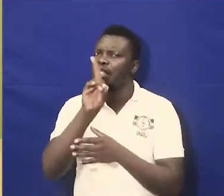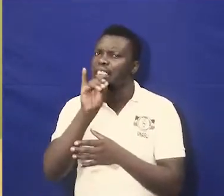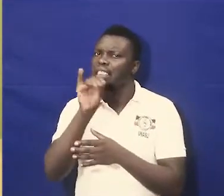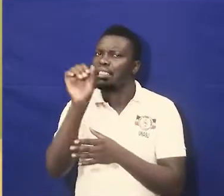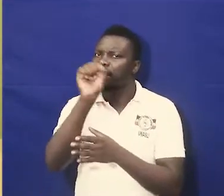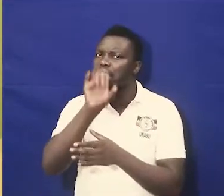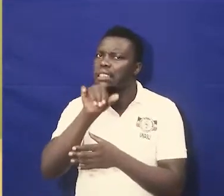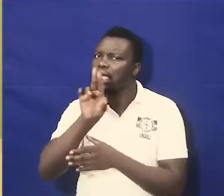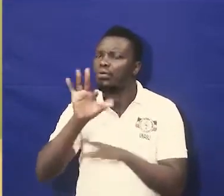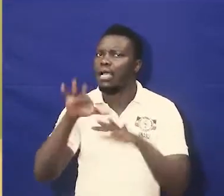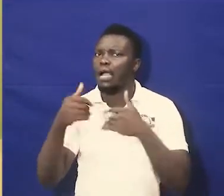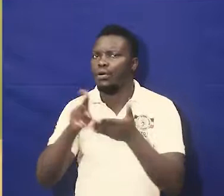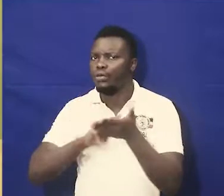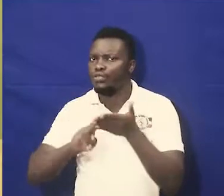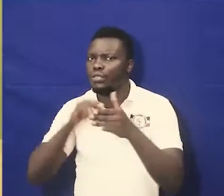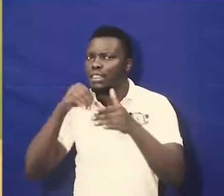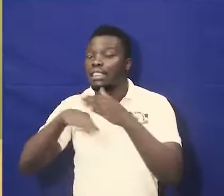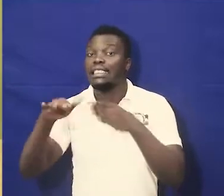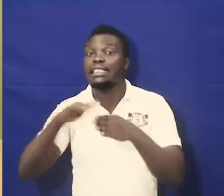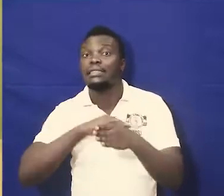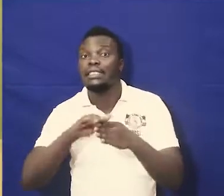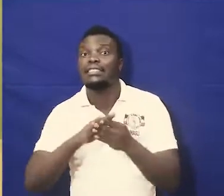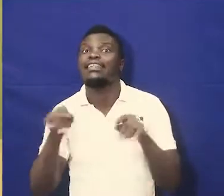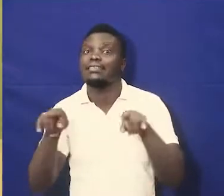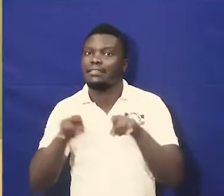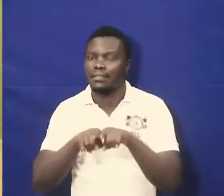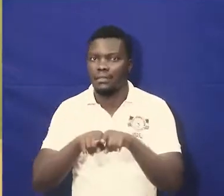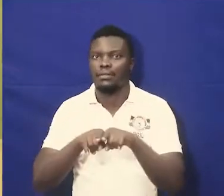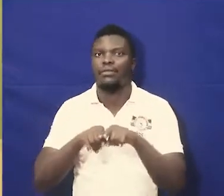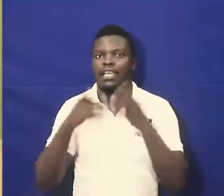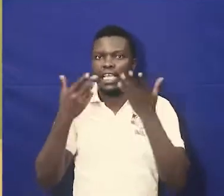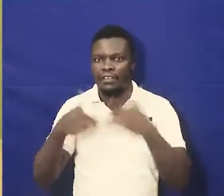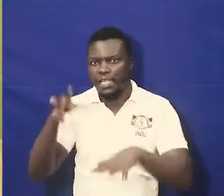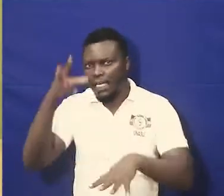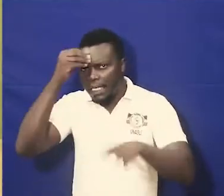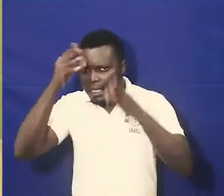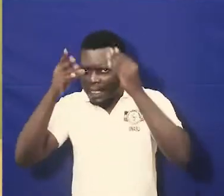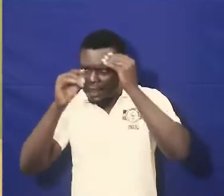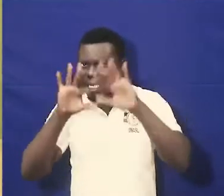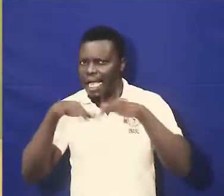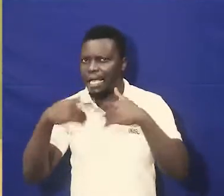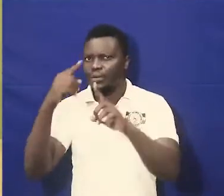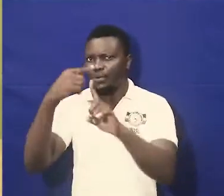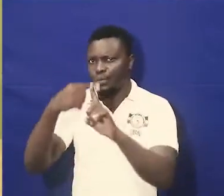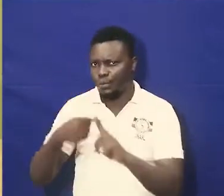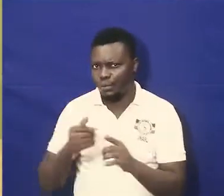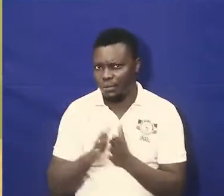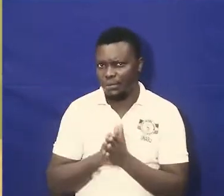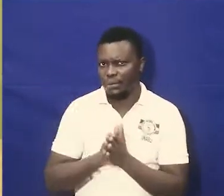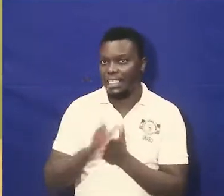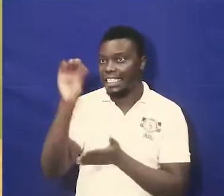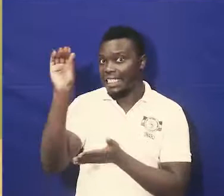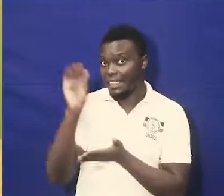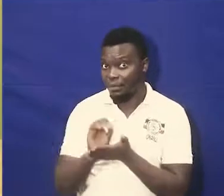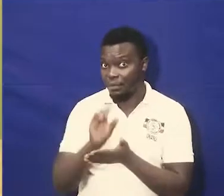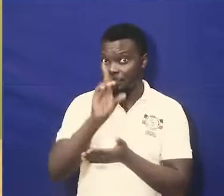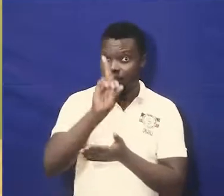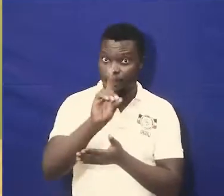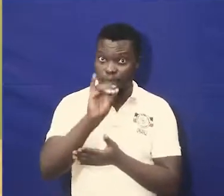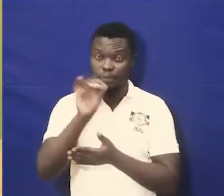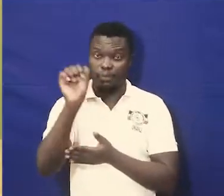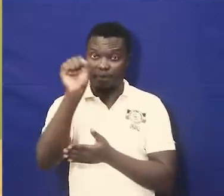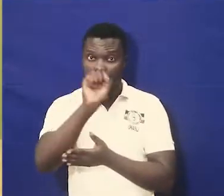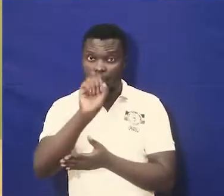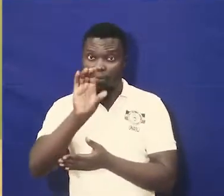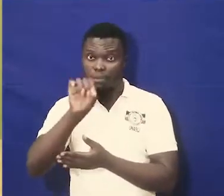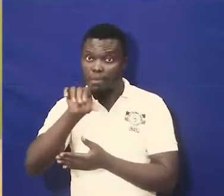business. Also, we have learned how to calculate the percentage discount and the discount itself